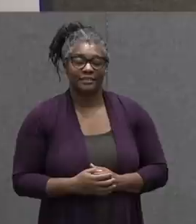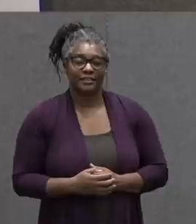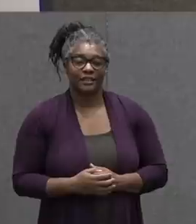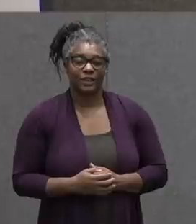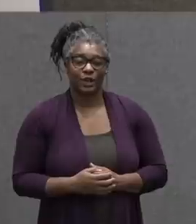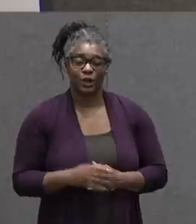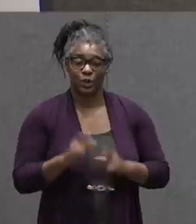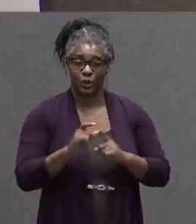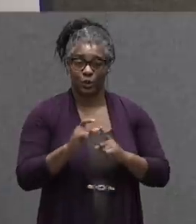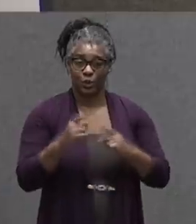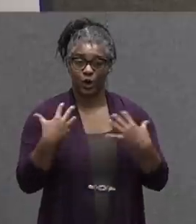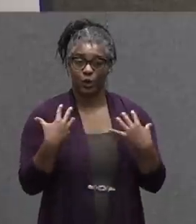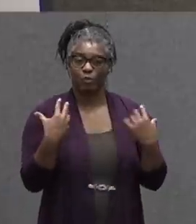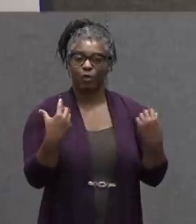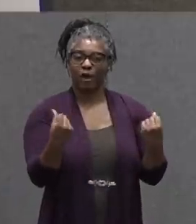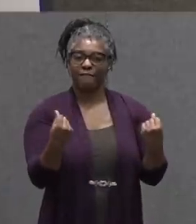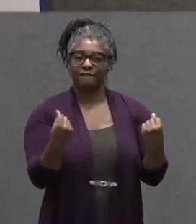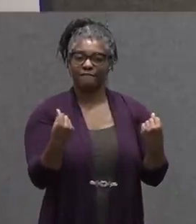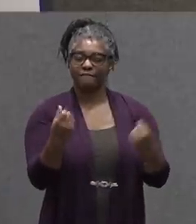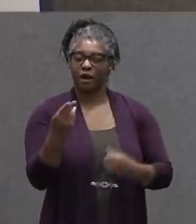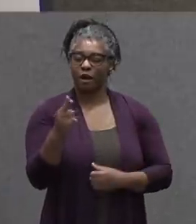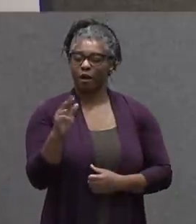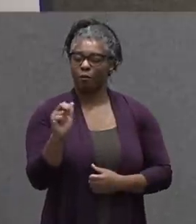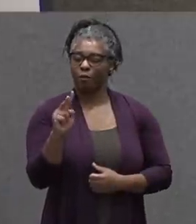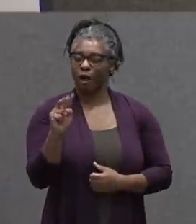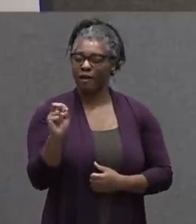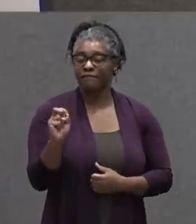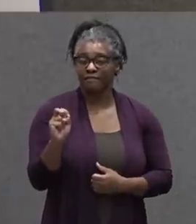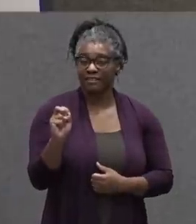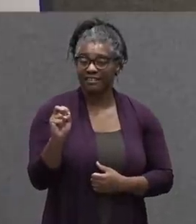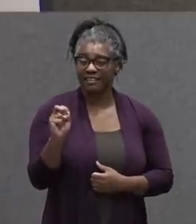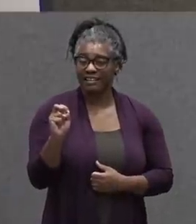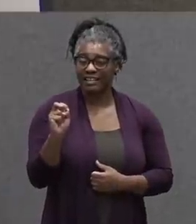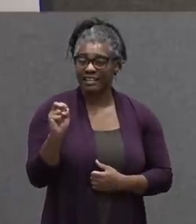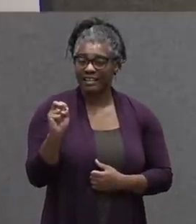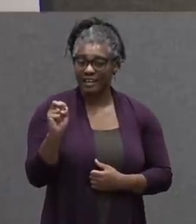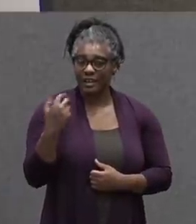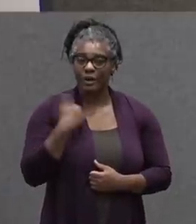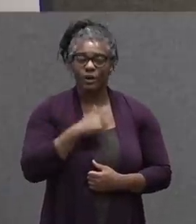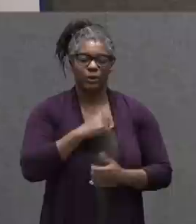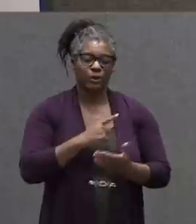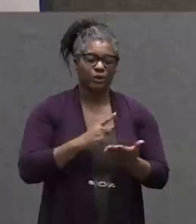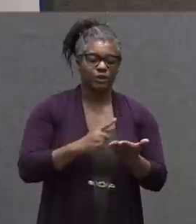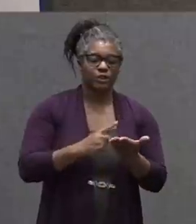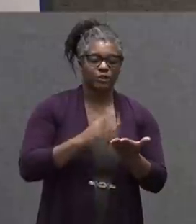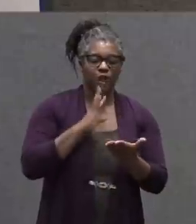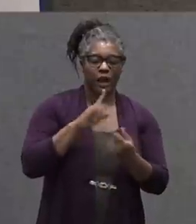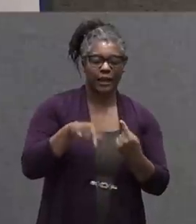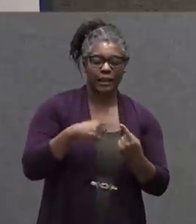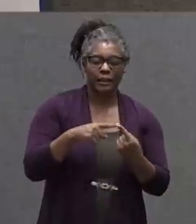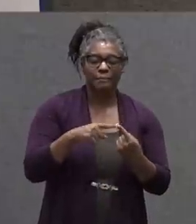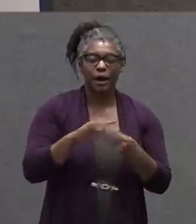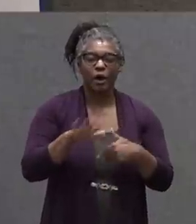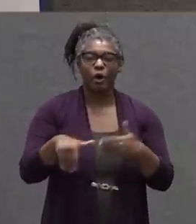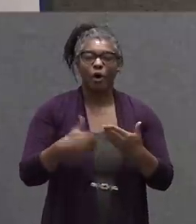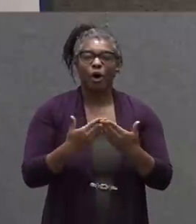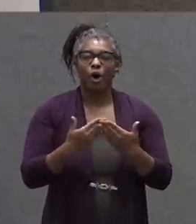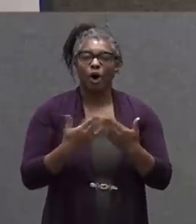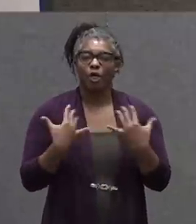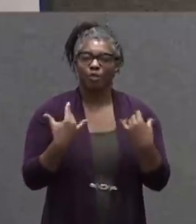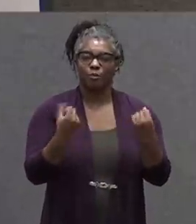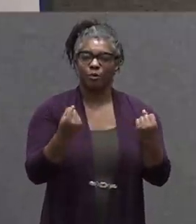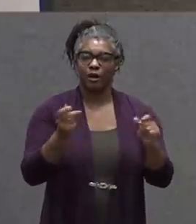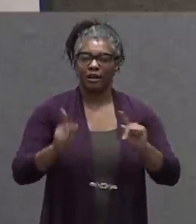were thinking about all of the brave people in our world and in our community. And we also practiced how to mark